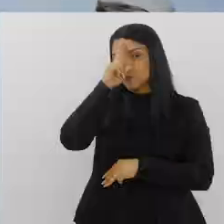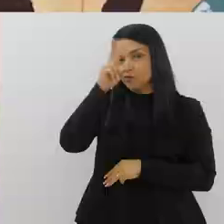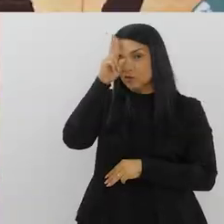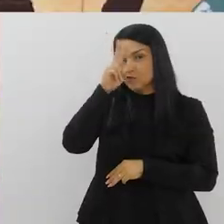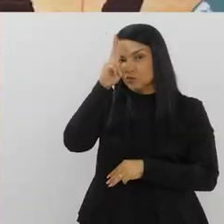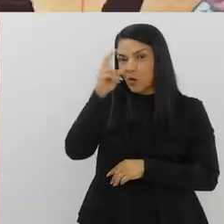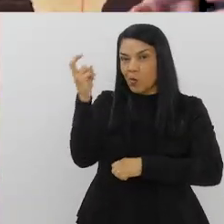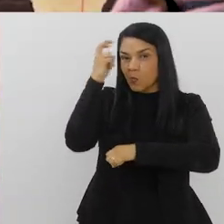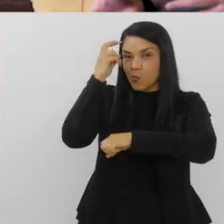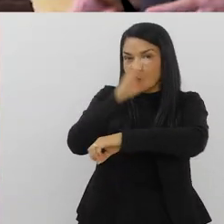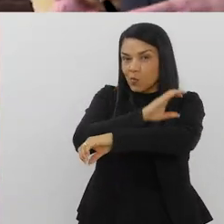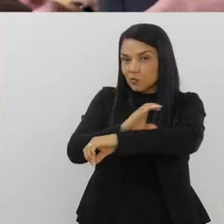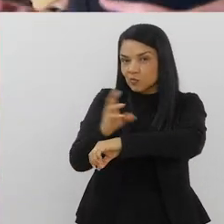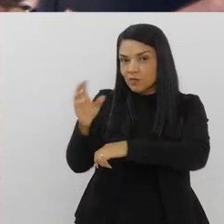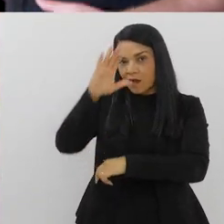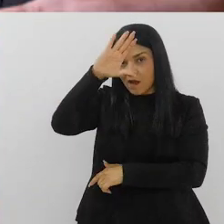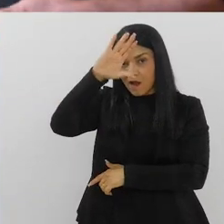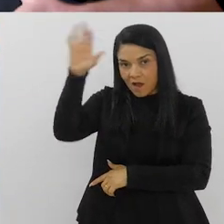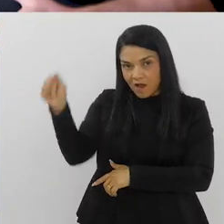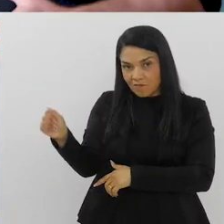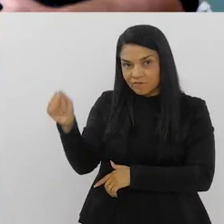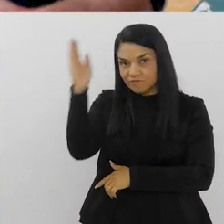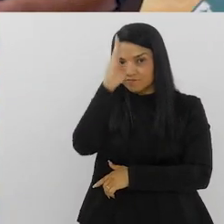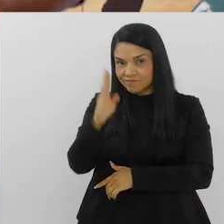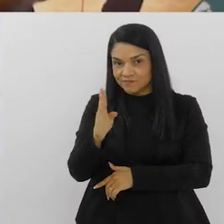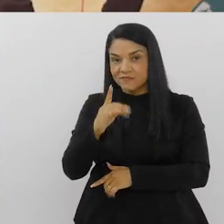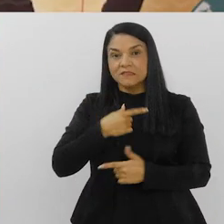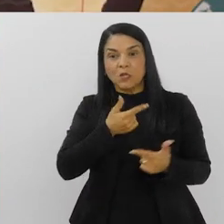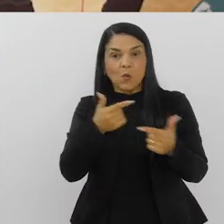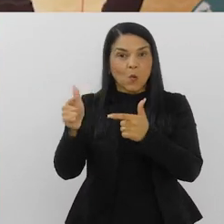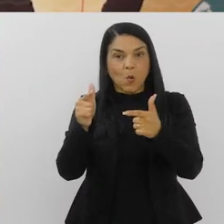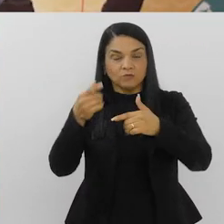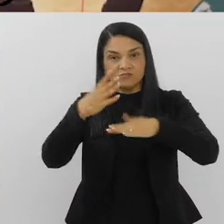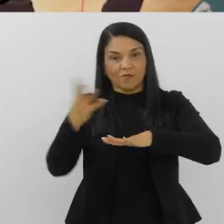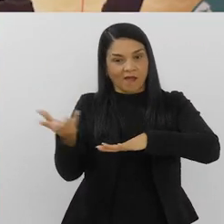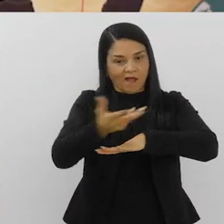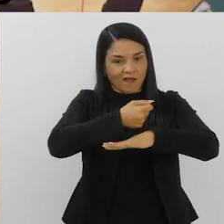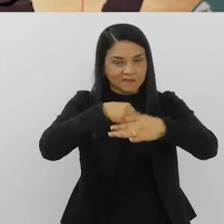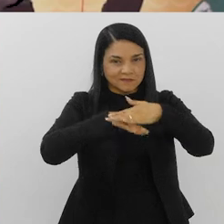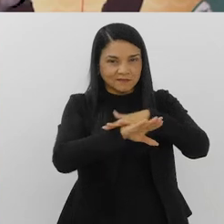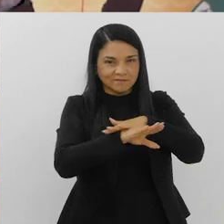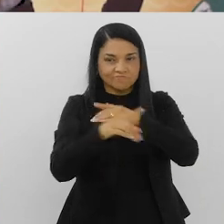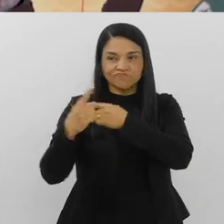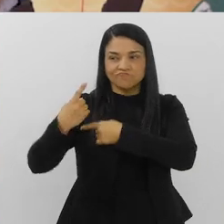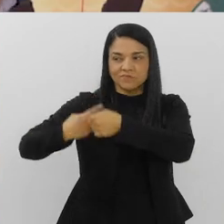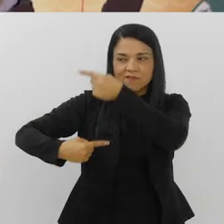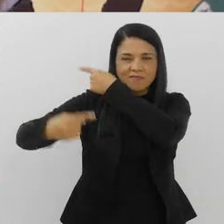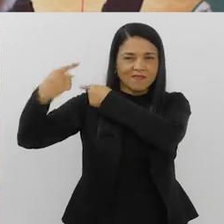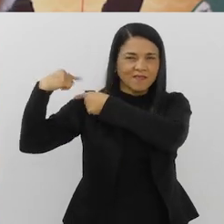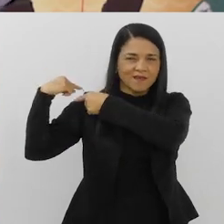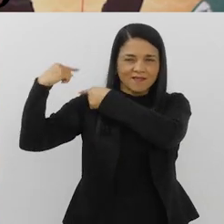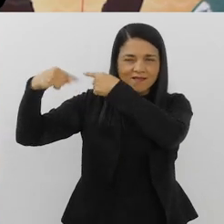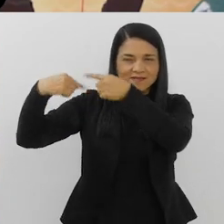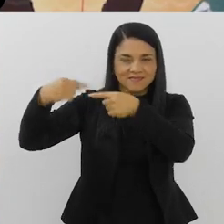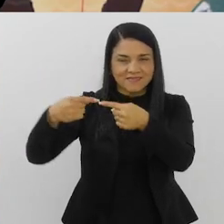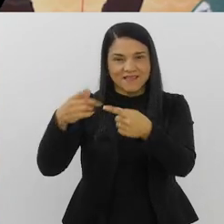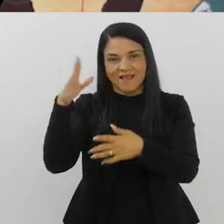The museum of history and afro-brasile has many important heritage